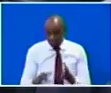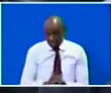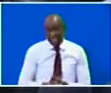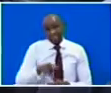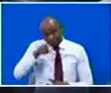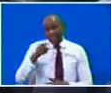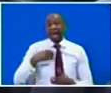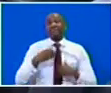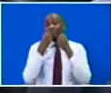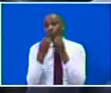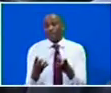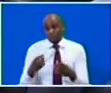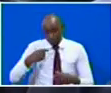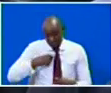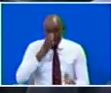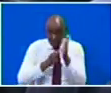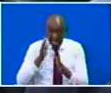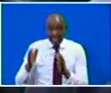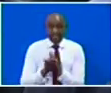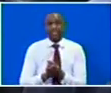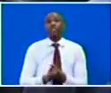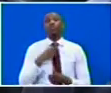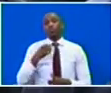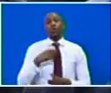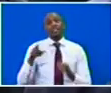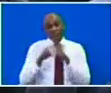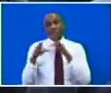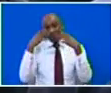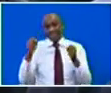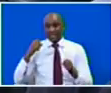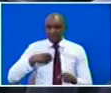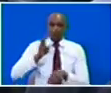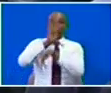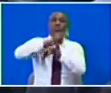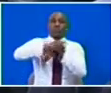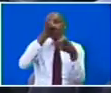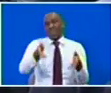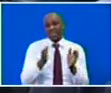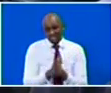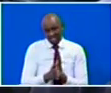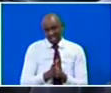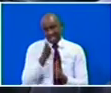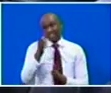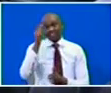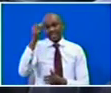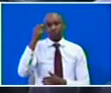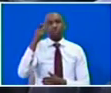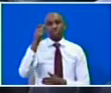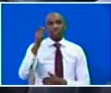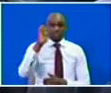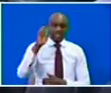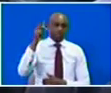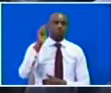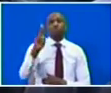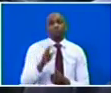has information that I am planning to shout down the Deputy President of the Republic of Kenya in their leg in Tetu.